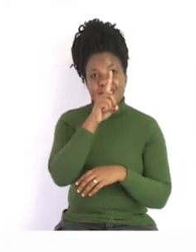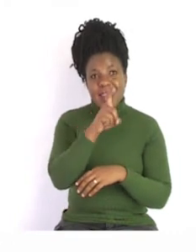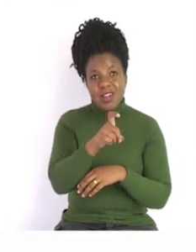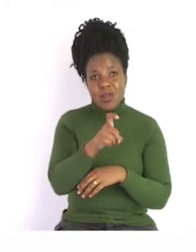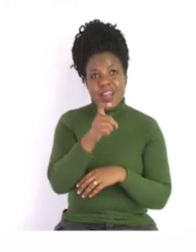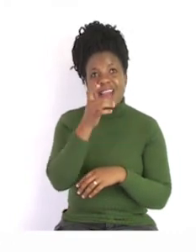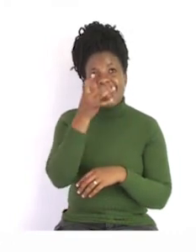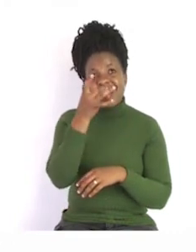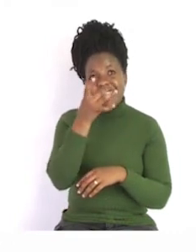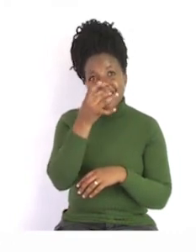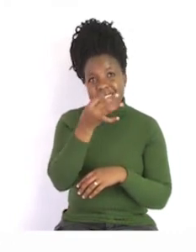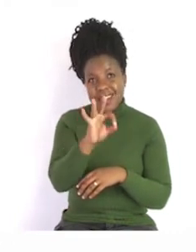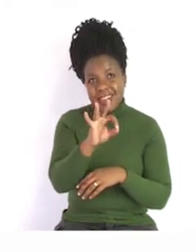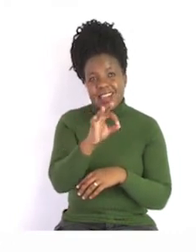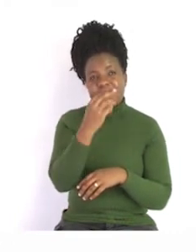3,934